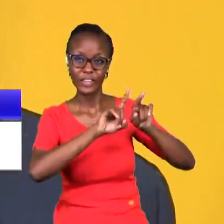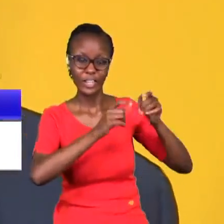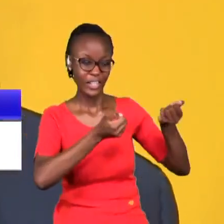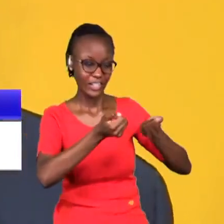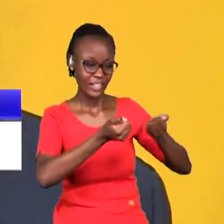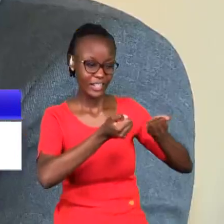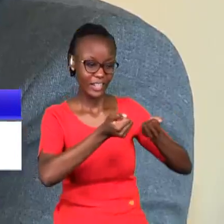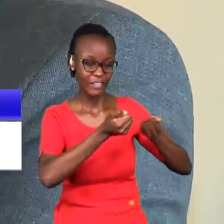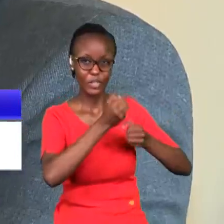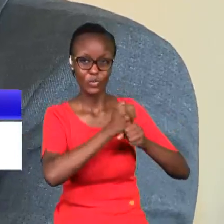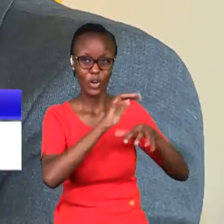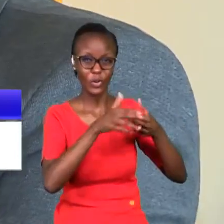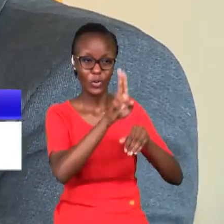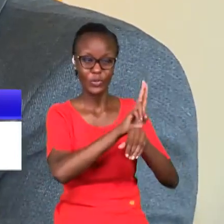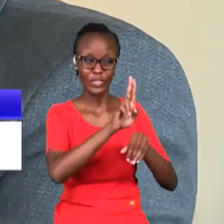take a Bolt to work?